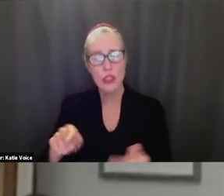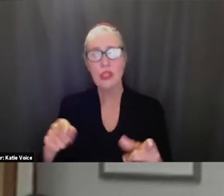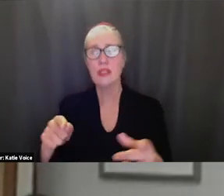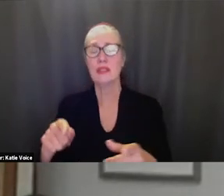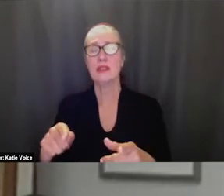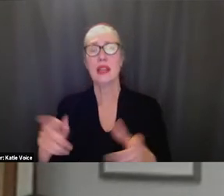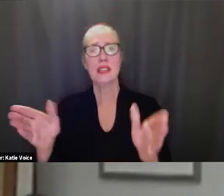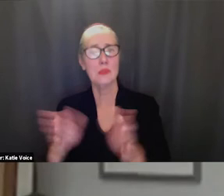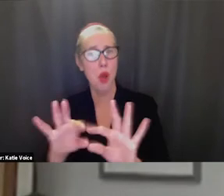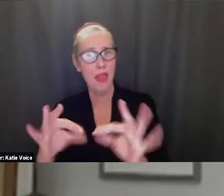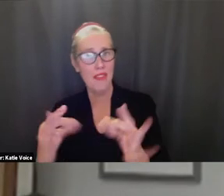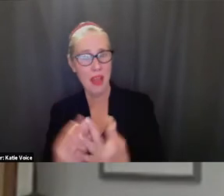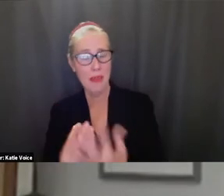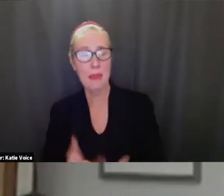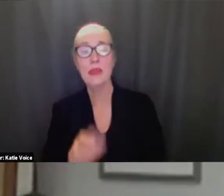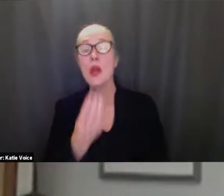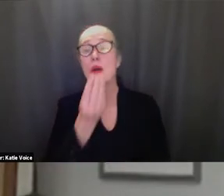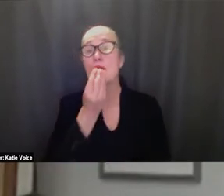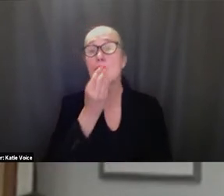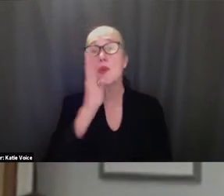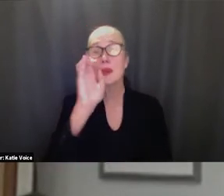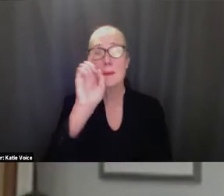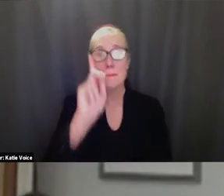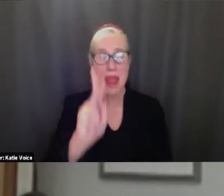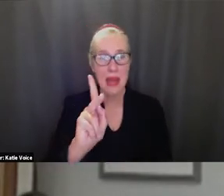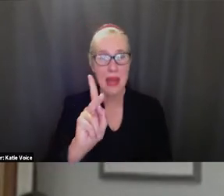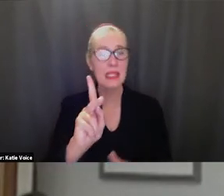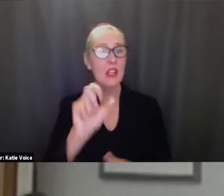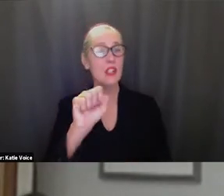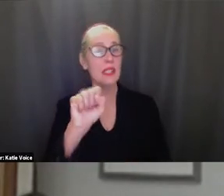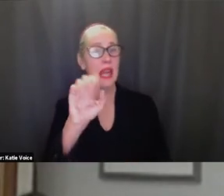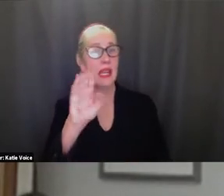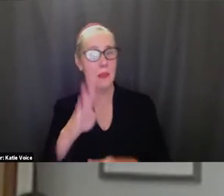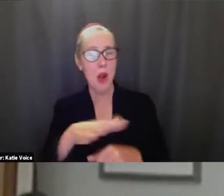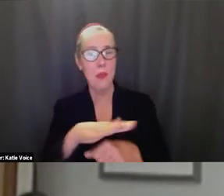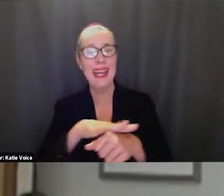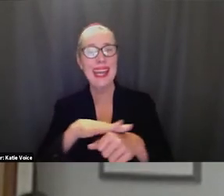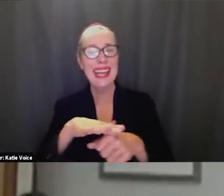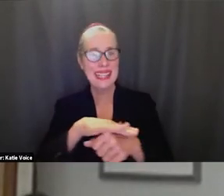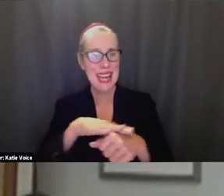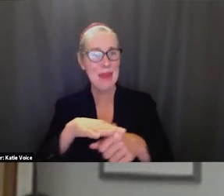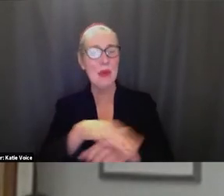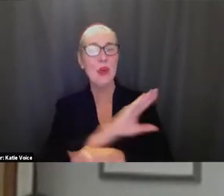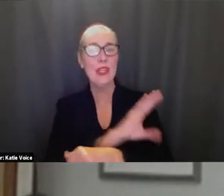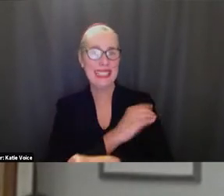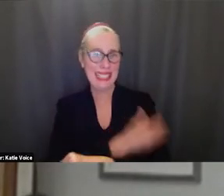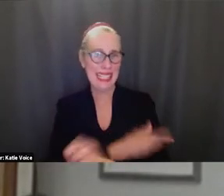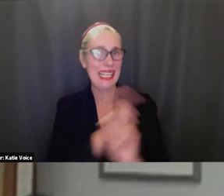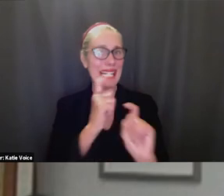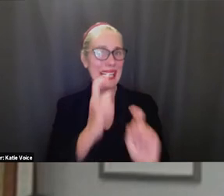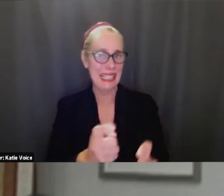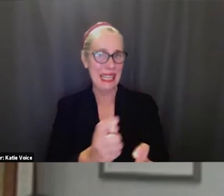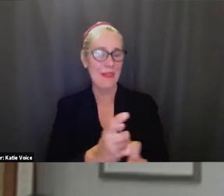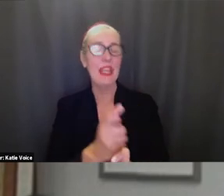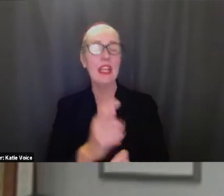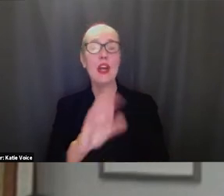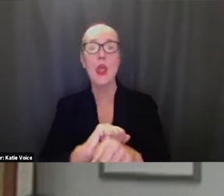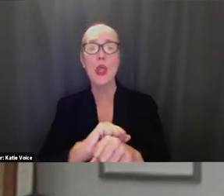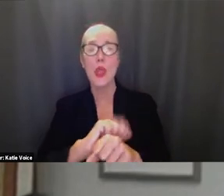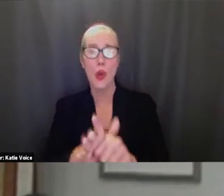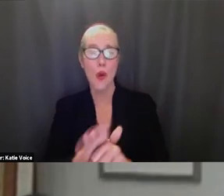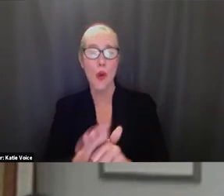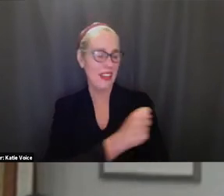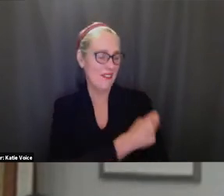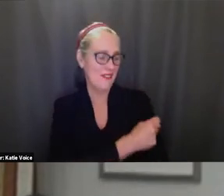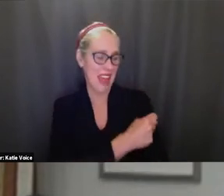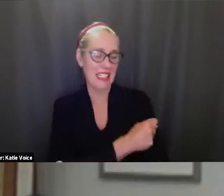the food bank was there the santa barbara neighborhood clinic was there giving the covid vaccine flu shot and booster shots they had the